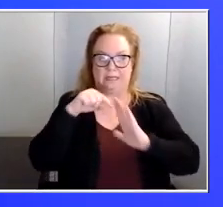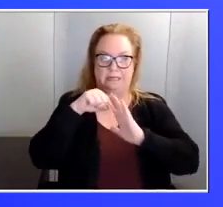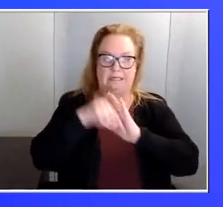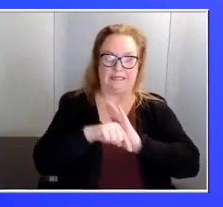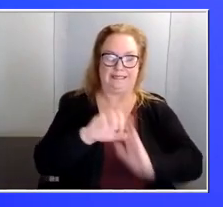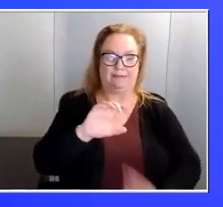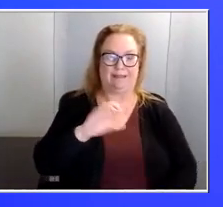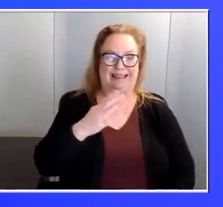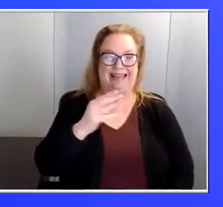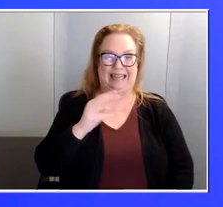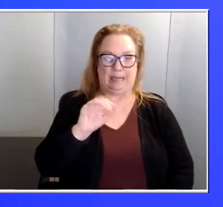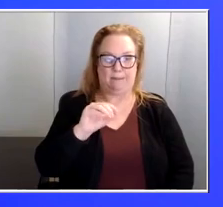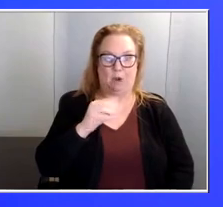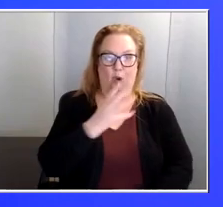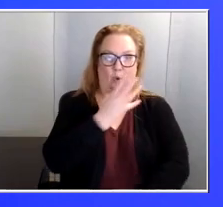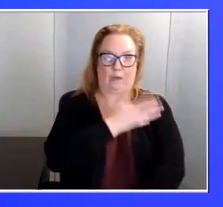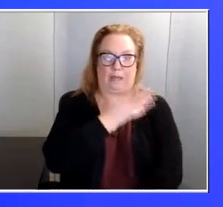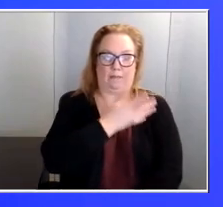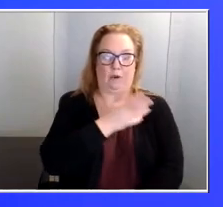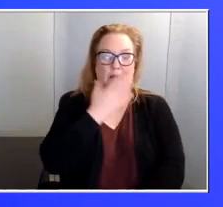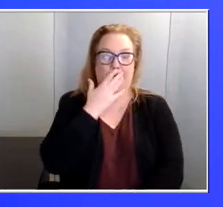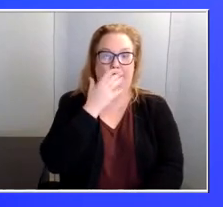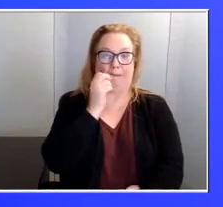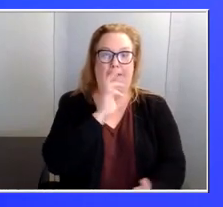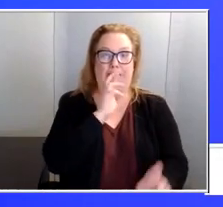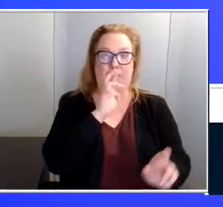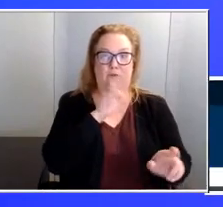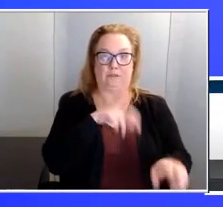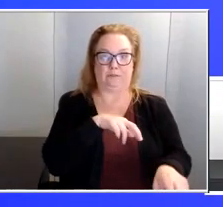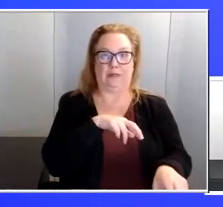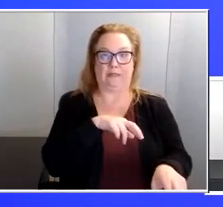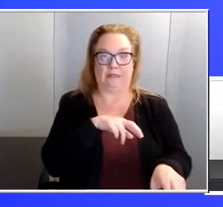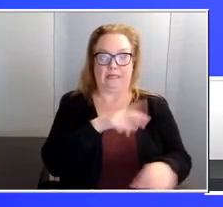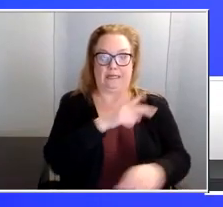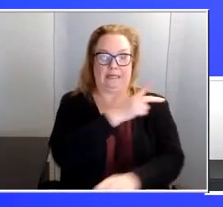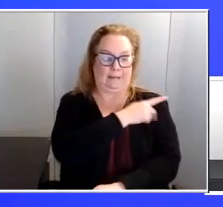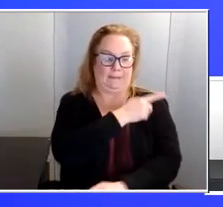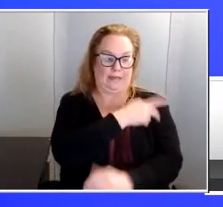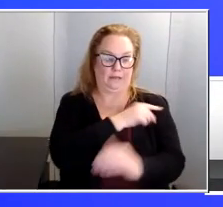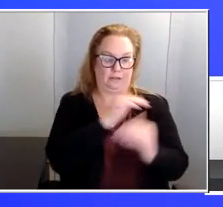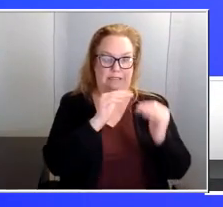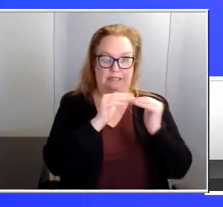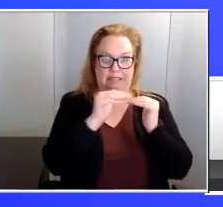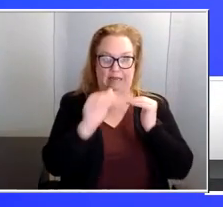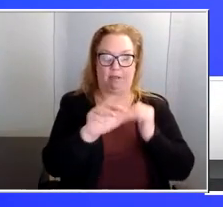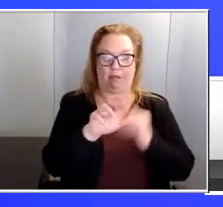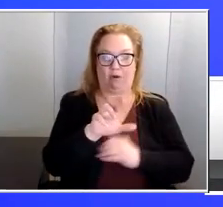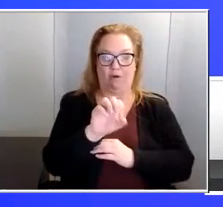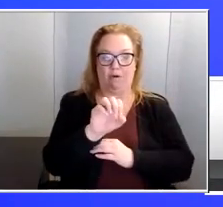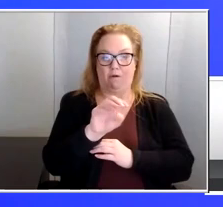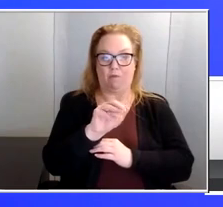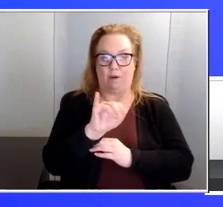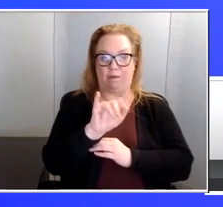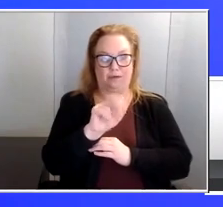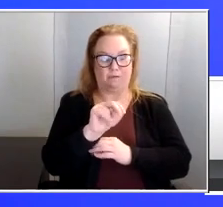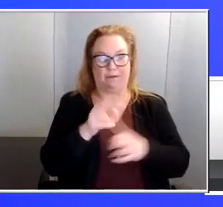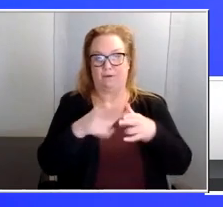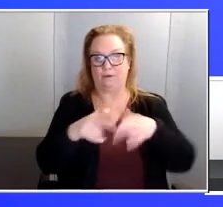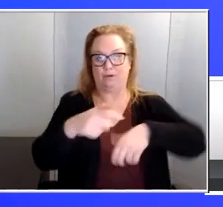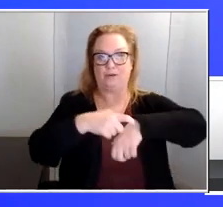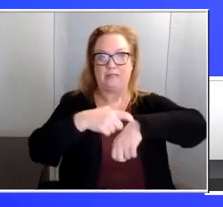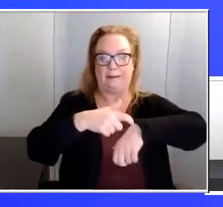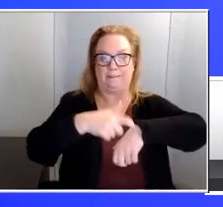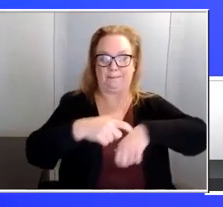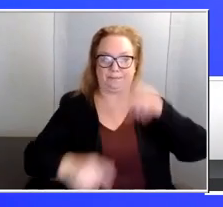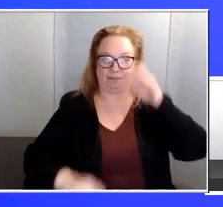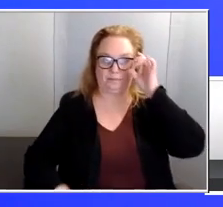chemotherapy. The best response in this stage is to get the patient stable disease or remission, but for only a short period of time.